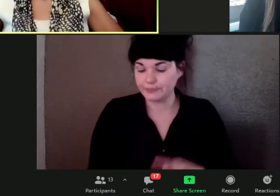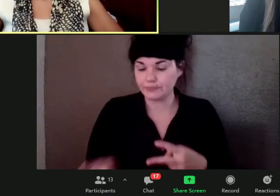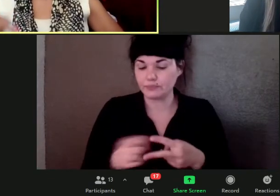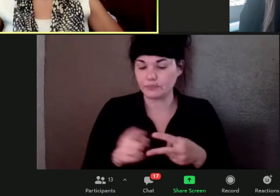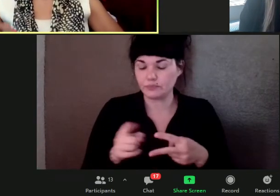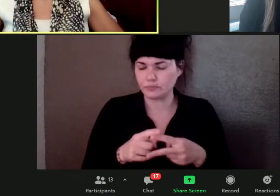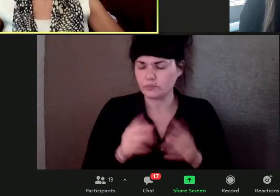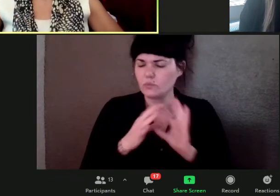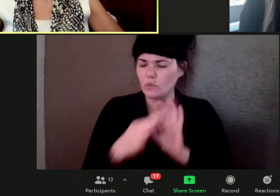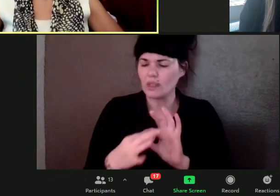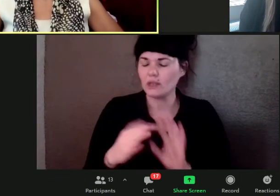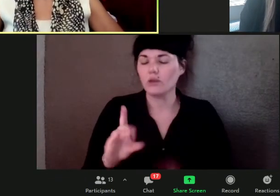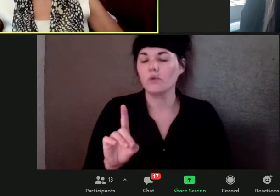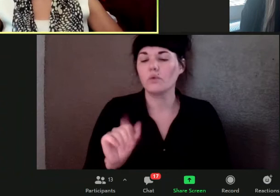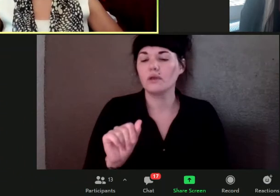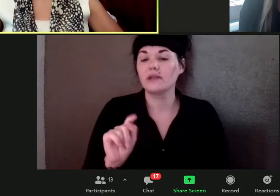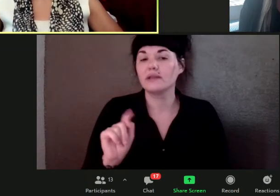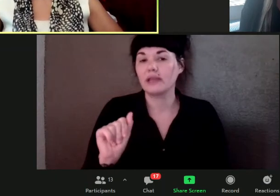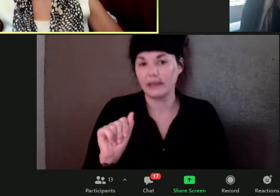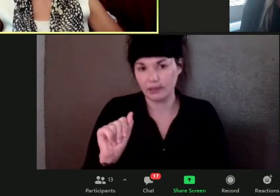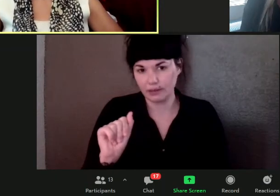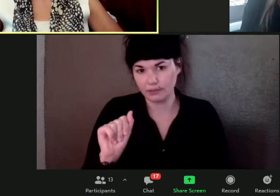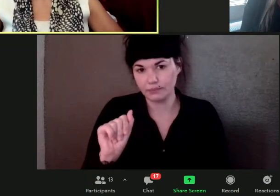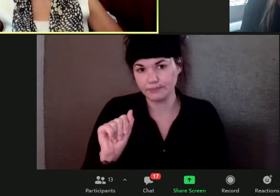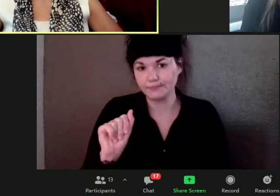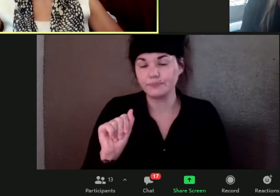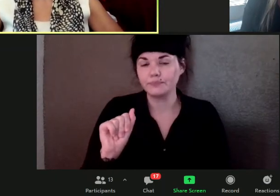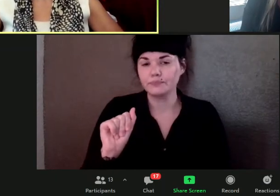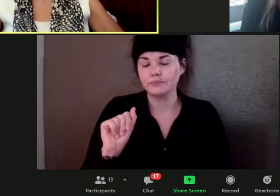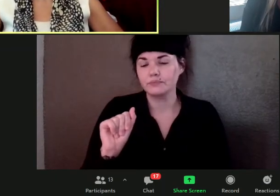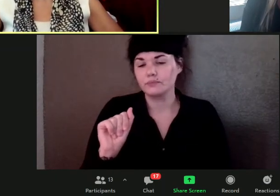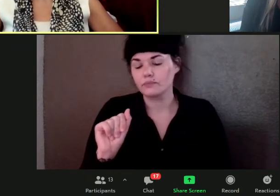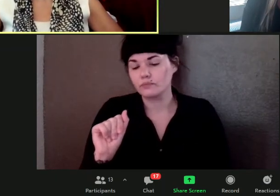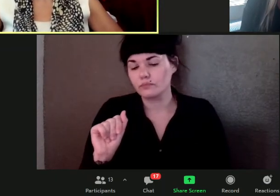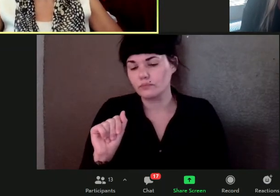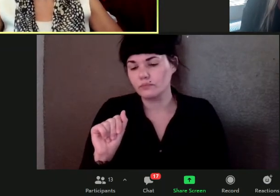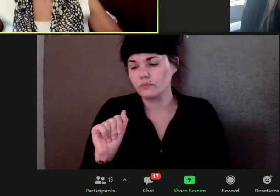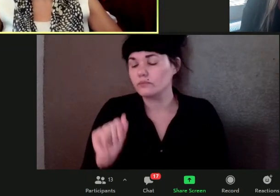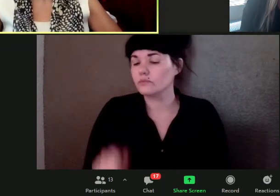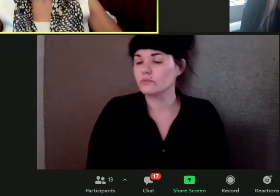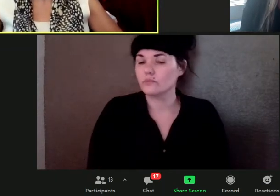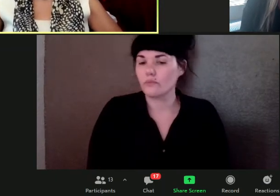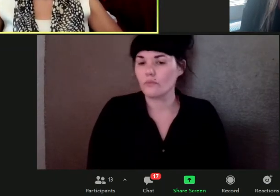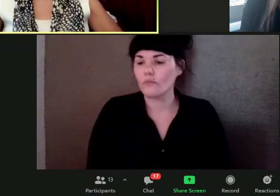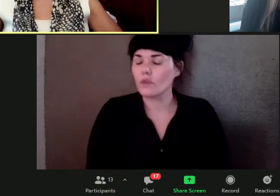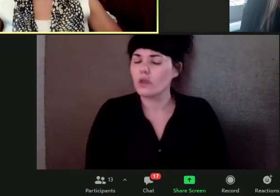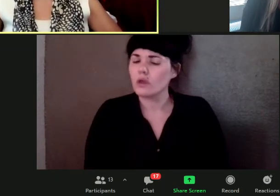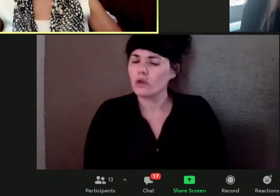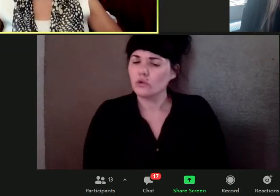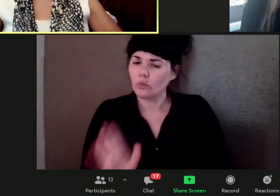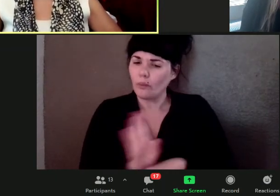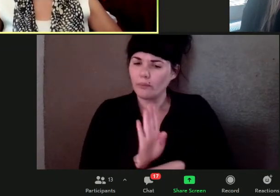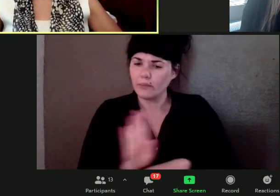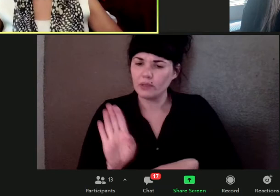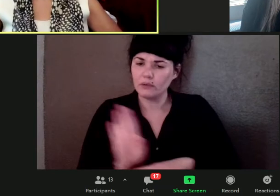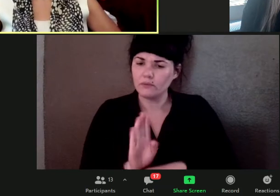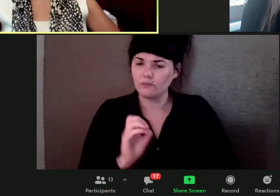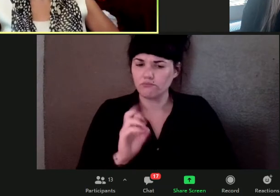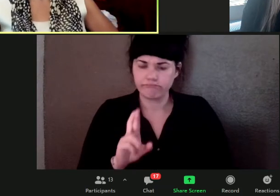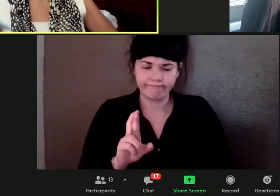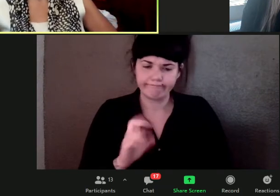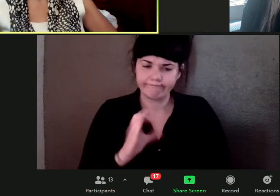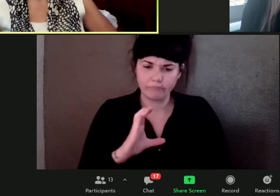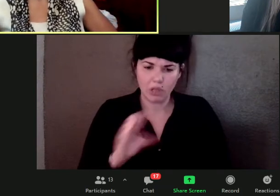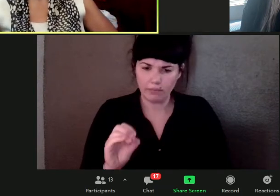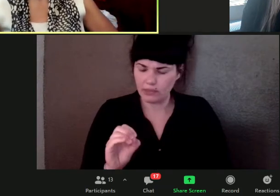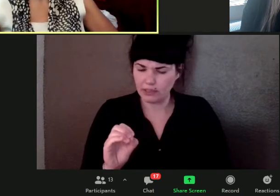data. What are the requirements, if any, for employers to provide to the community or to employees about